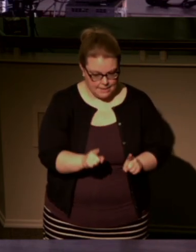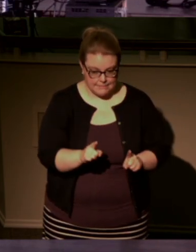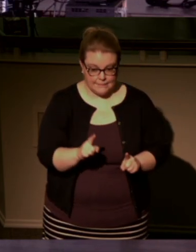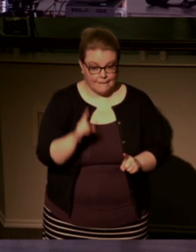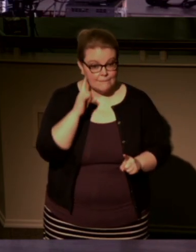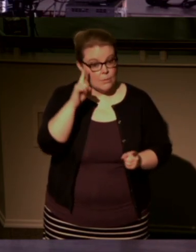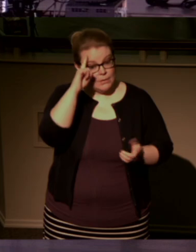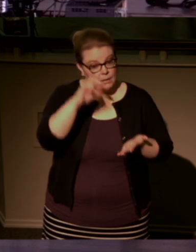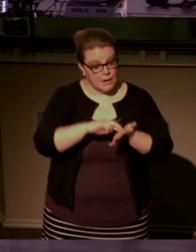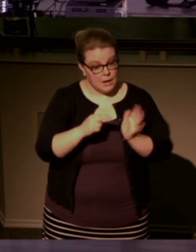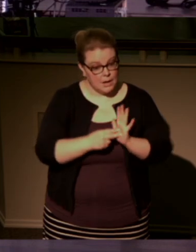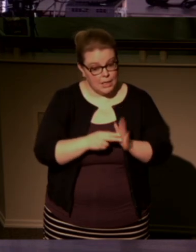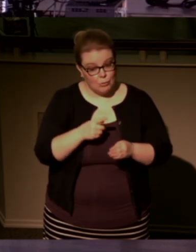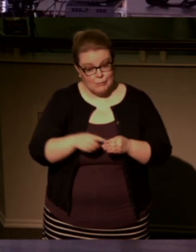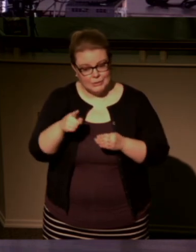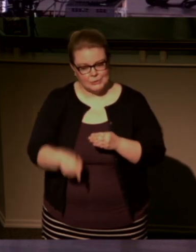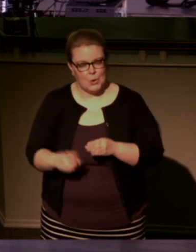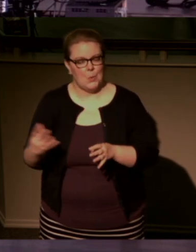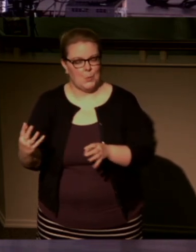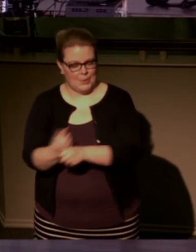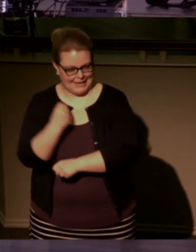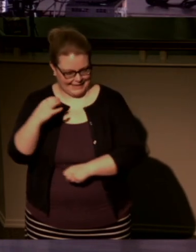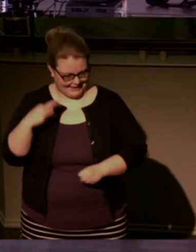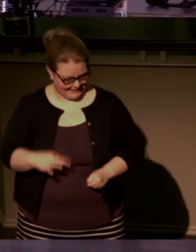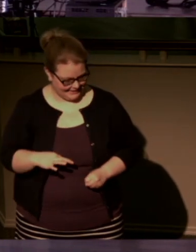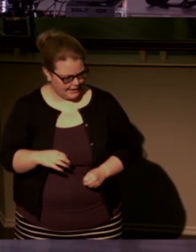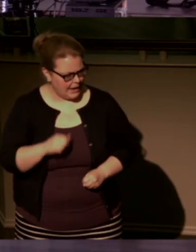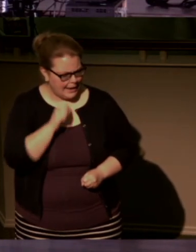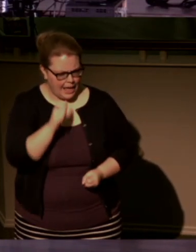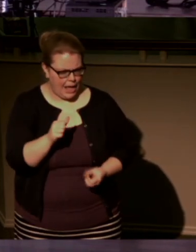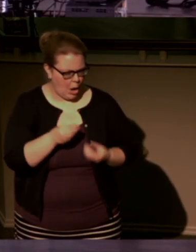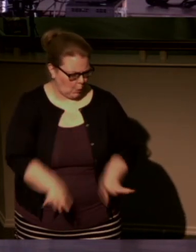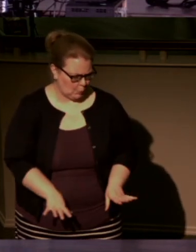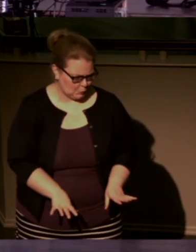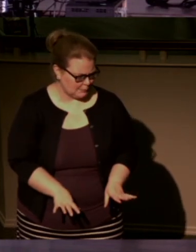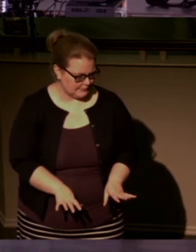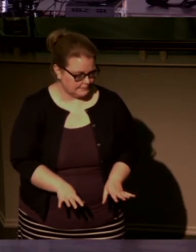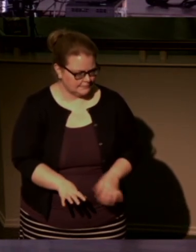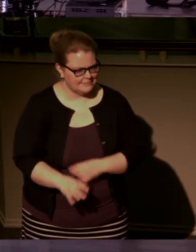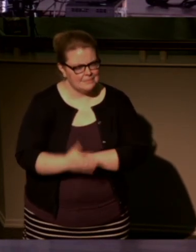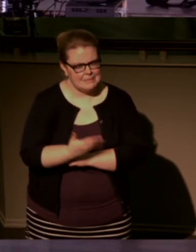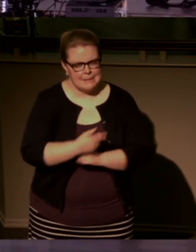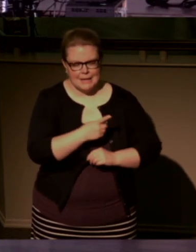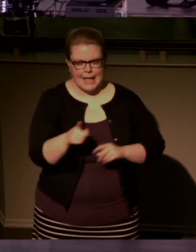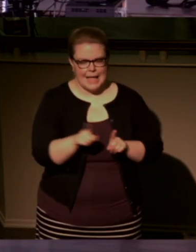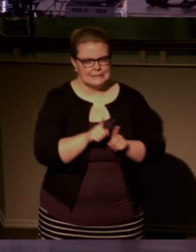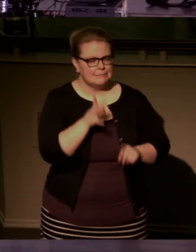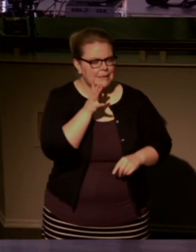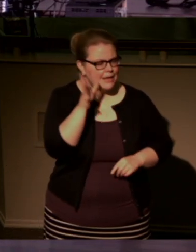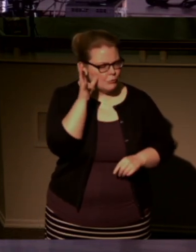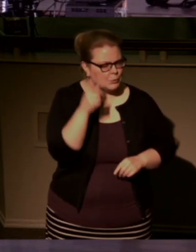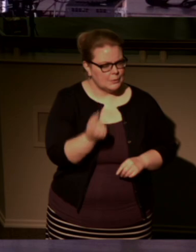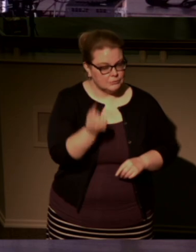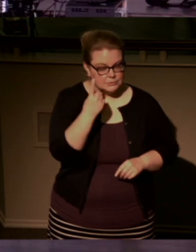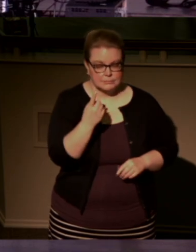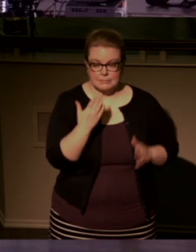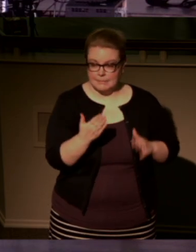lose. We understand this from a parenting standpoint. Some of you, maybe you pay for private school for your